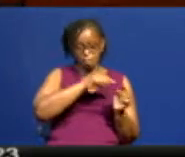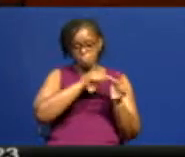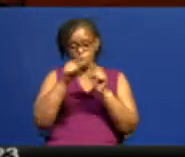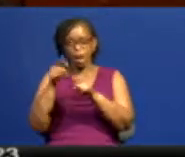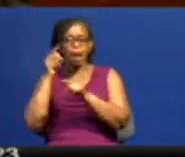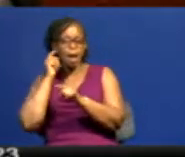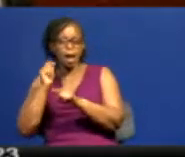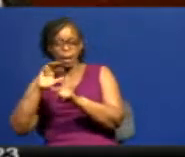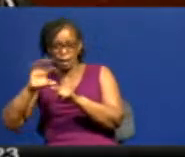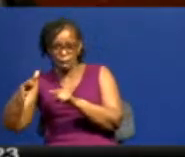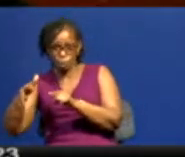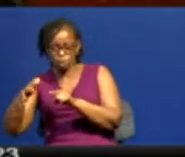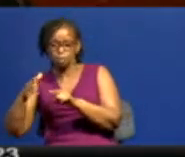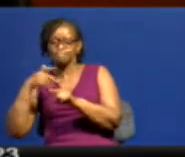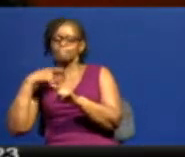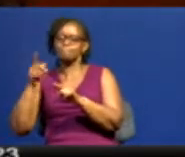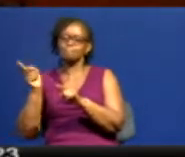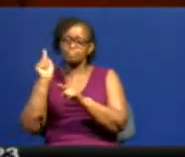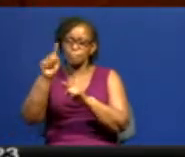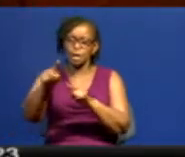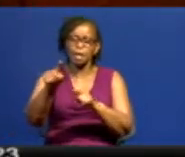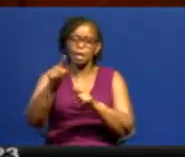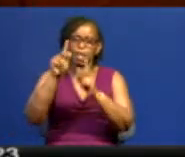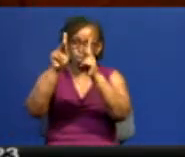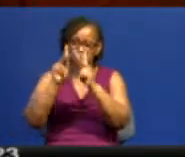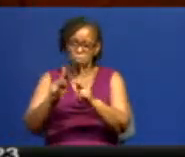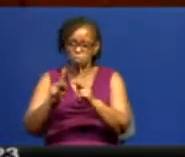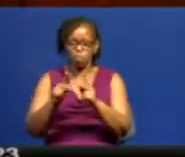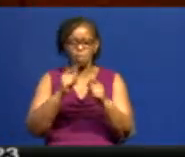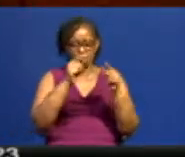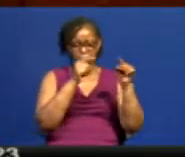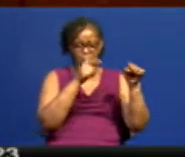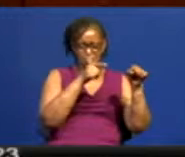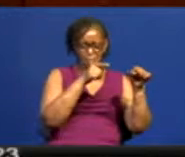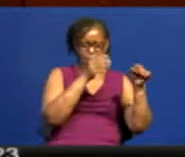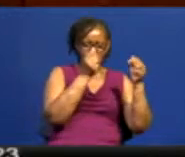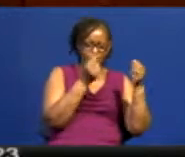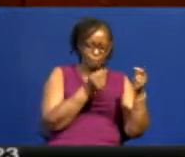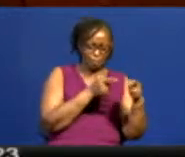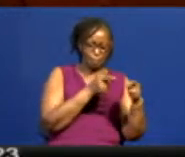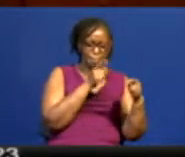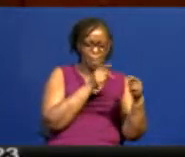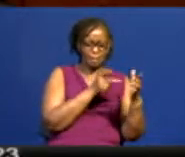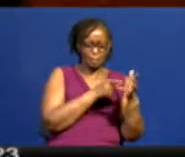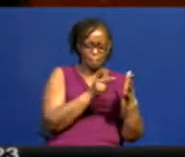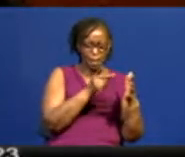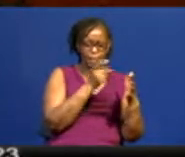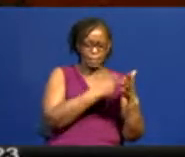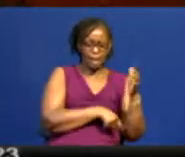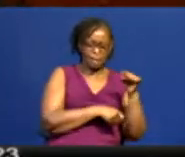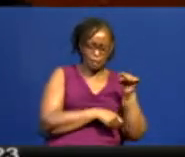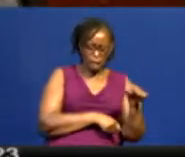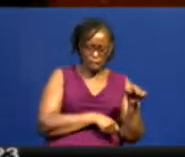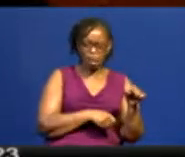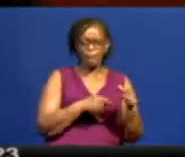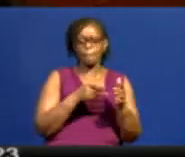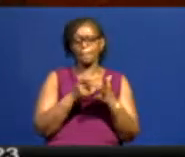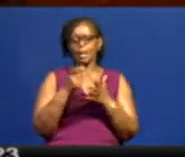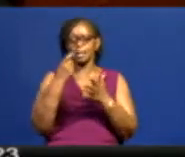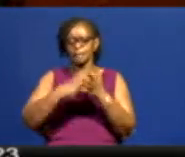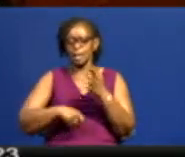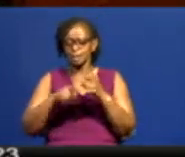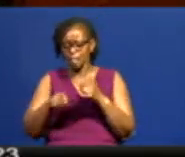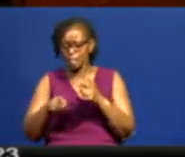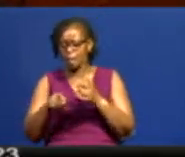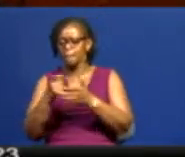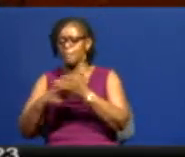Kisumu. Honourable Speaker, you find that that transporter is charged or a tax is imposed on that transporter in their 5